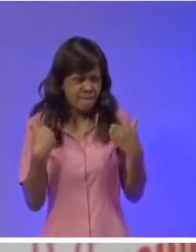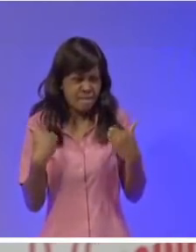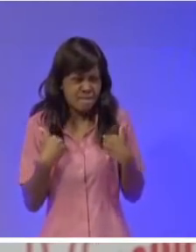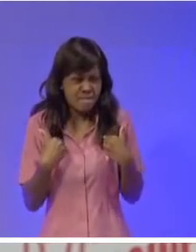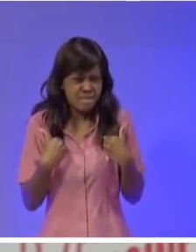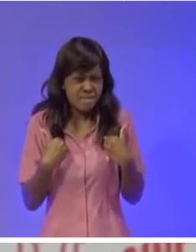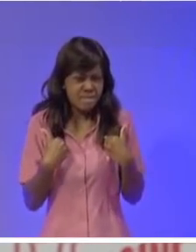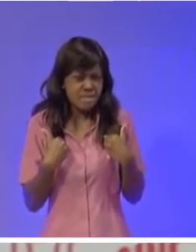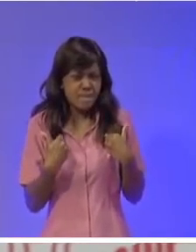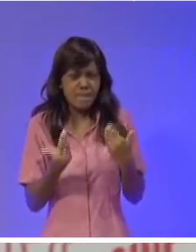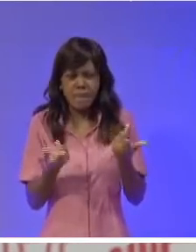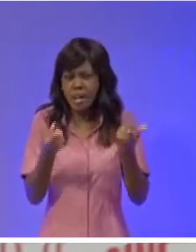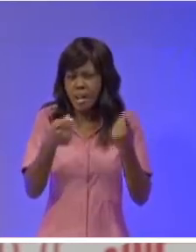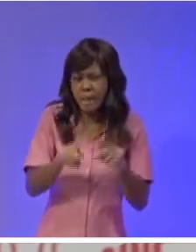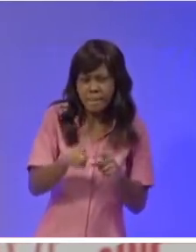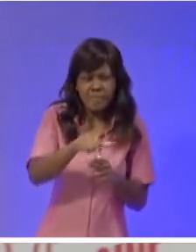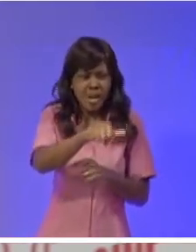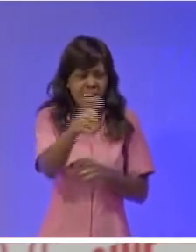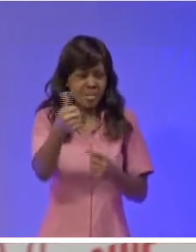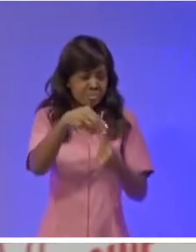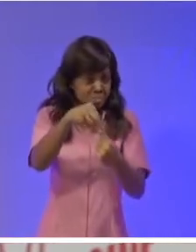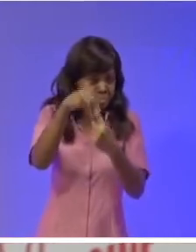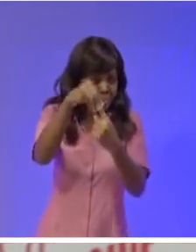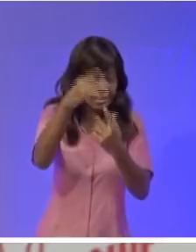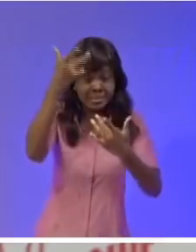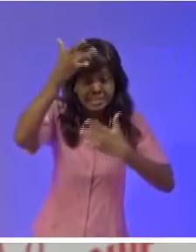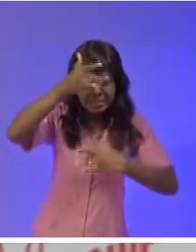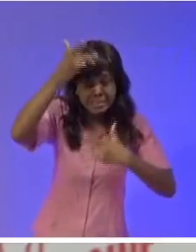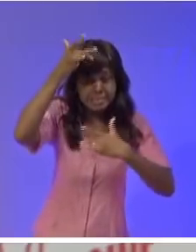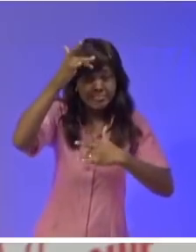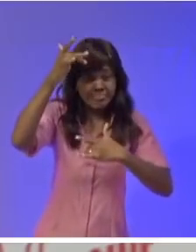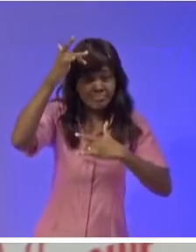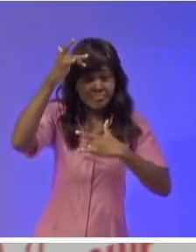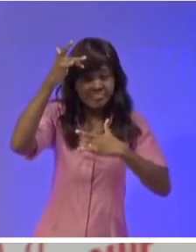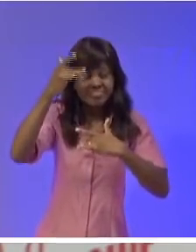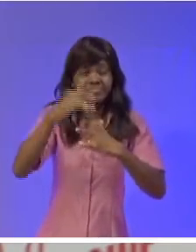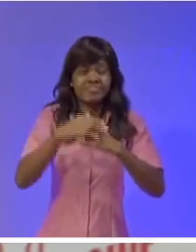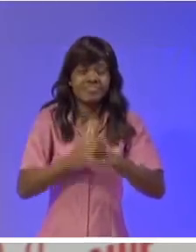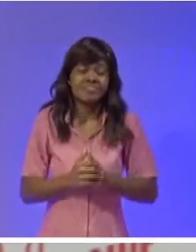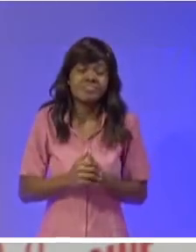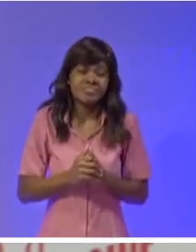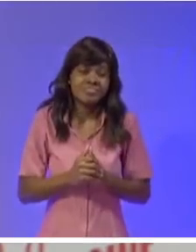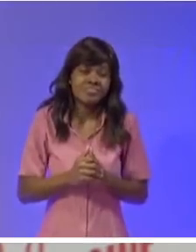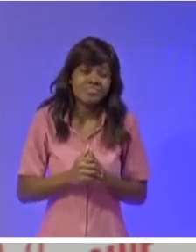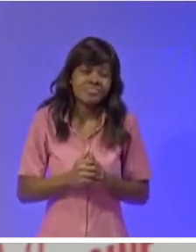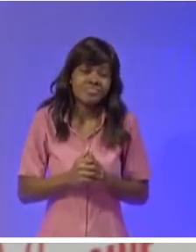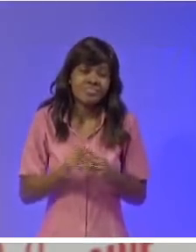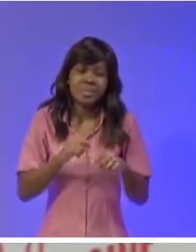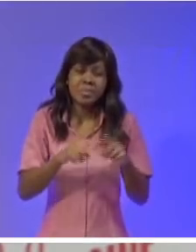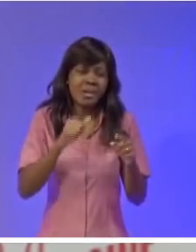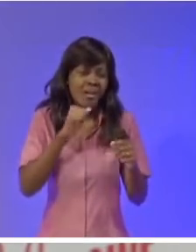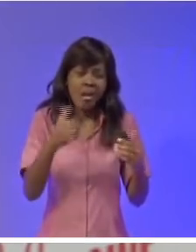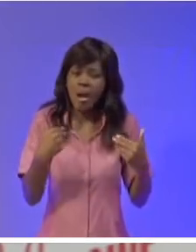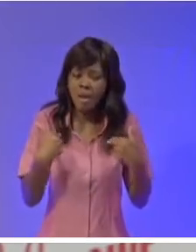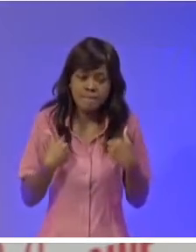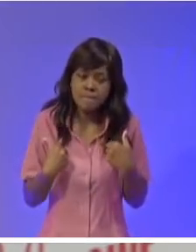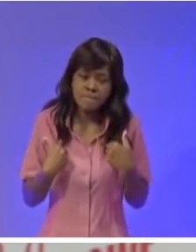ministry. Patients were following the WHO guidelines in terms of the protocol for treatment, and I haven't heard